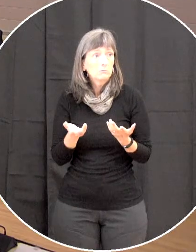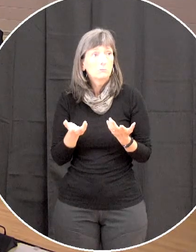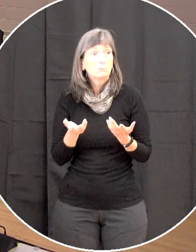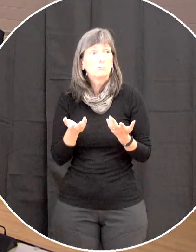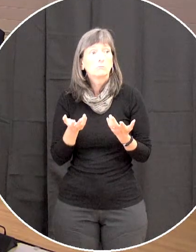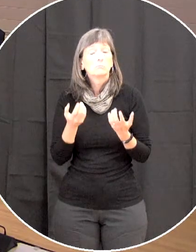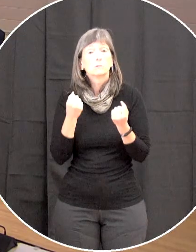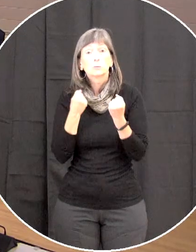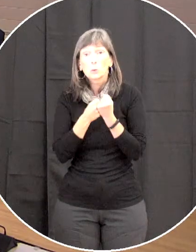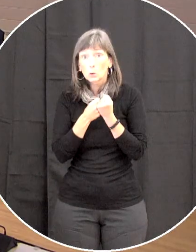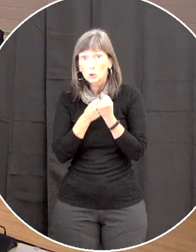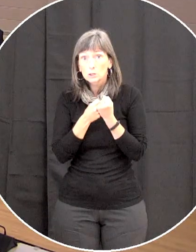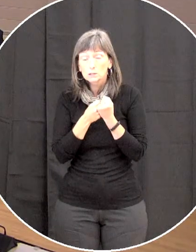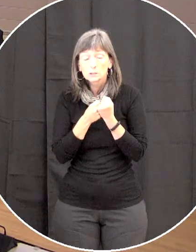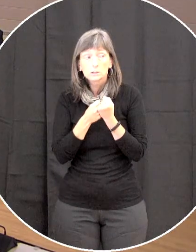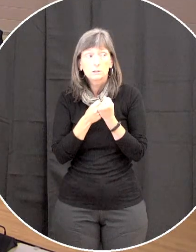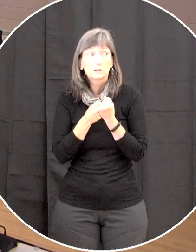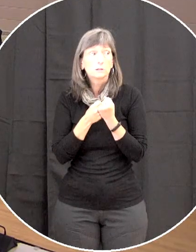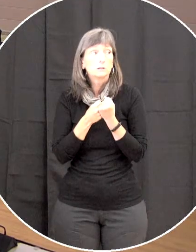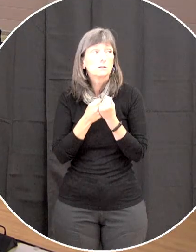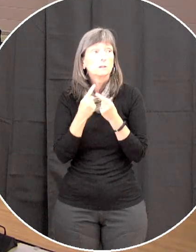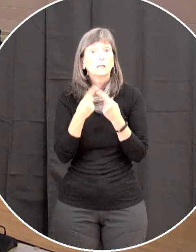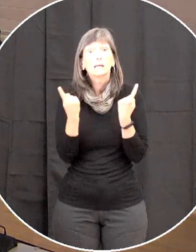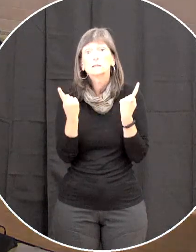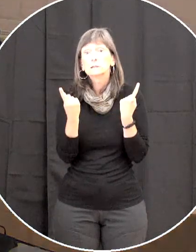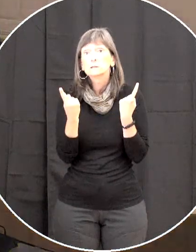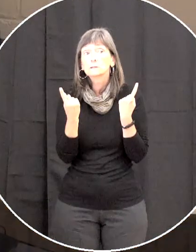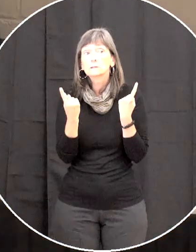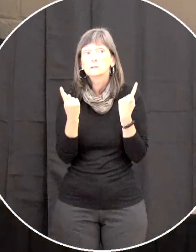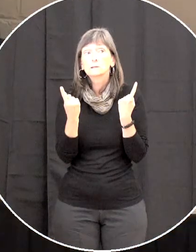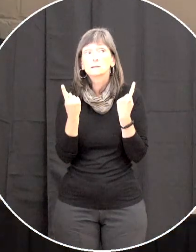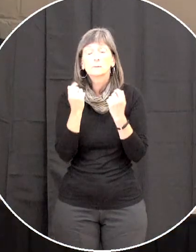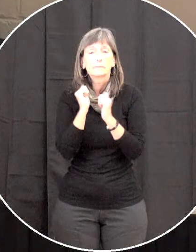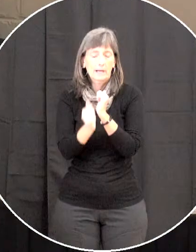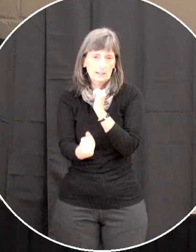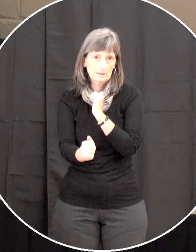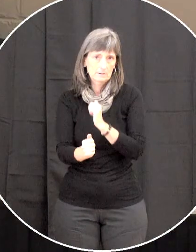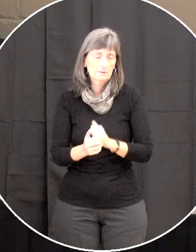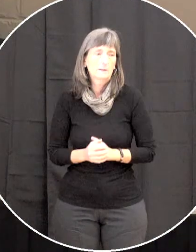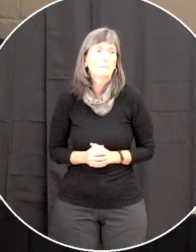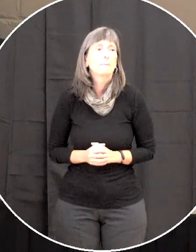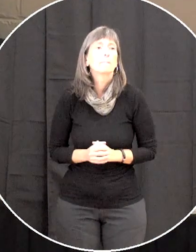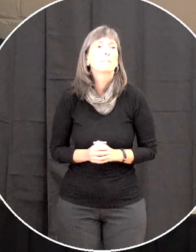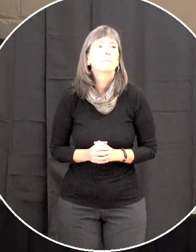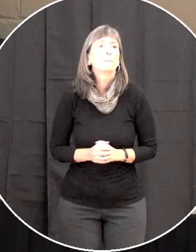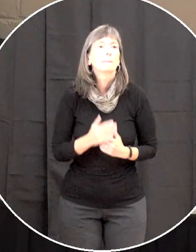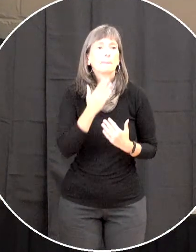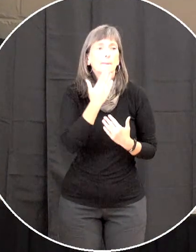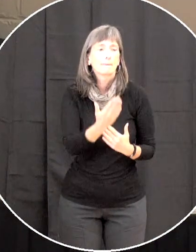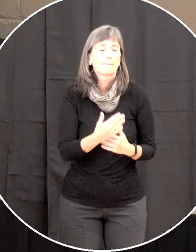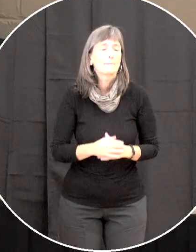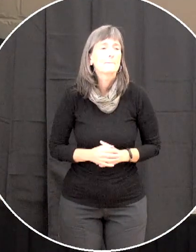none. All in favor of the motion? Those against? Motion is accepted. Thank you very much.